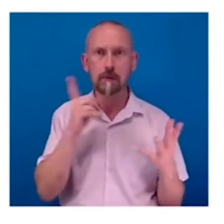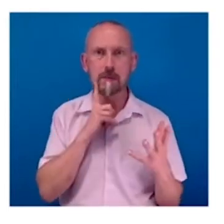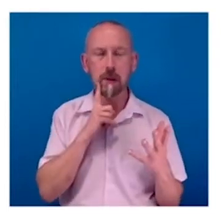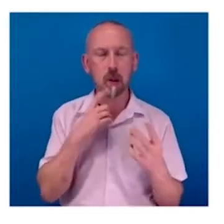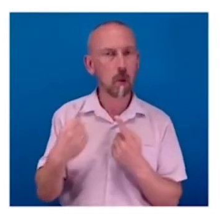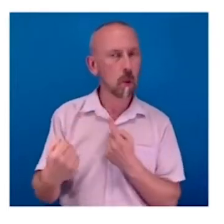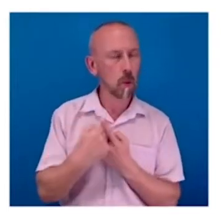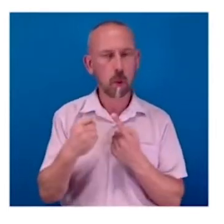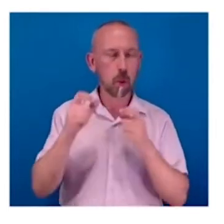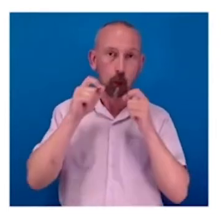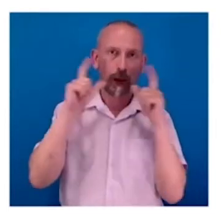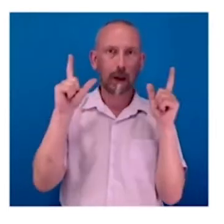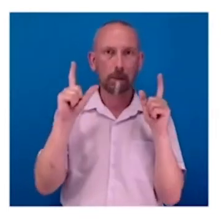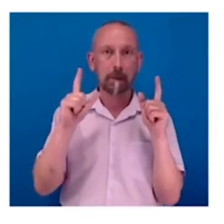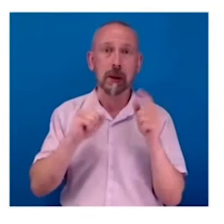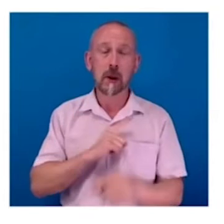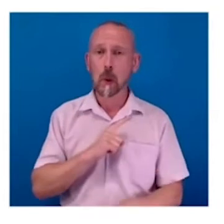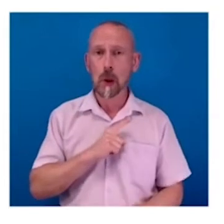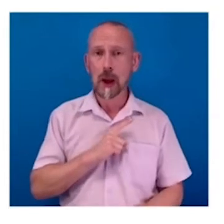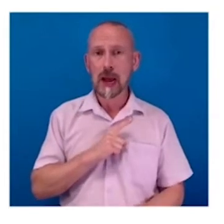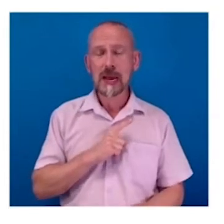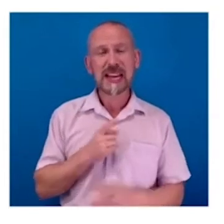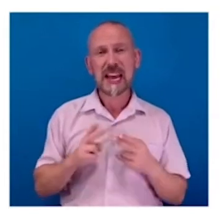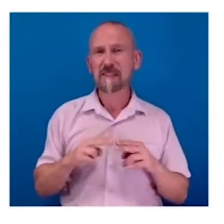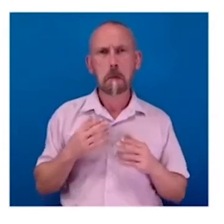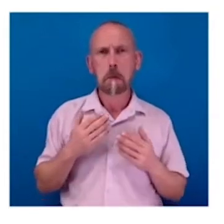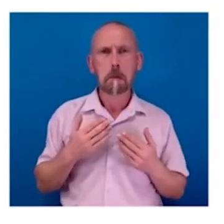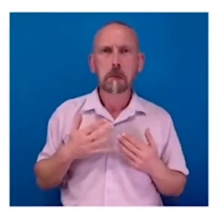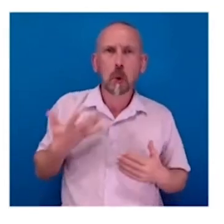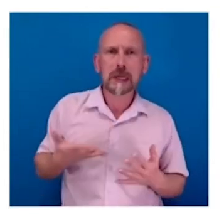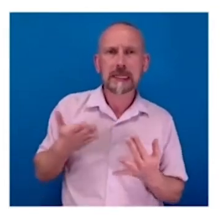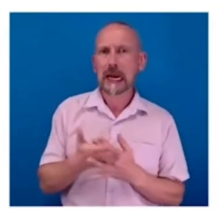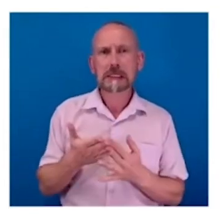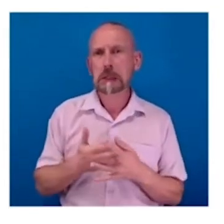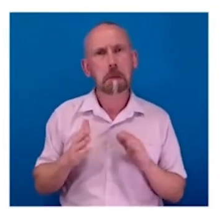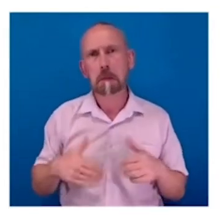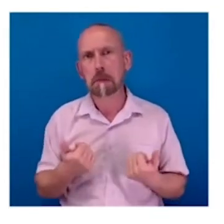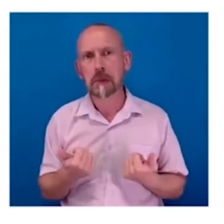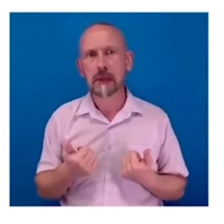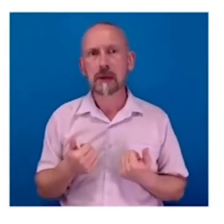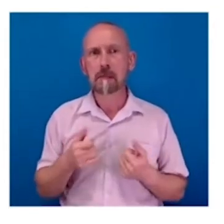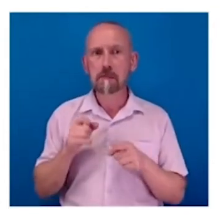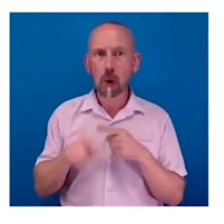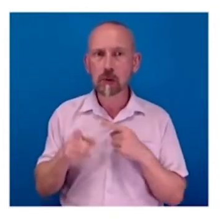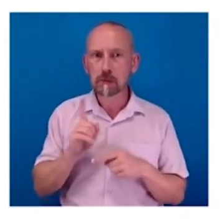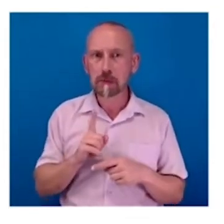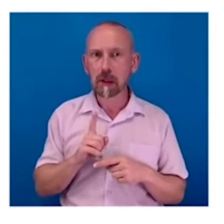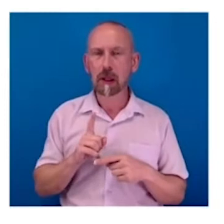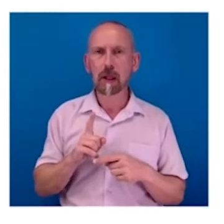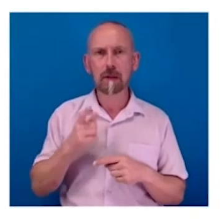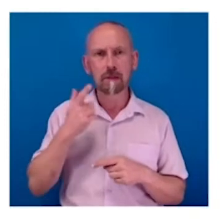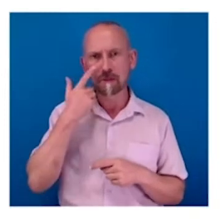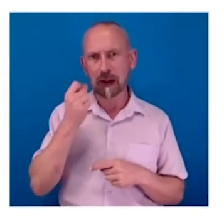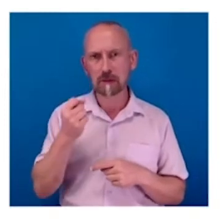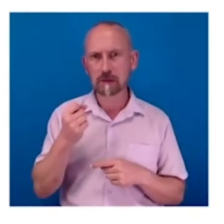people who didn't have accessibility requirements previously found themselves in workplaces that weren't fit for purpose. They